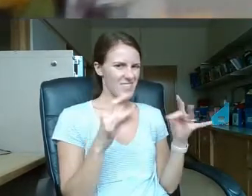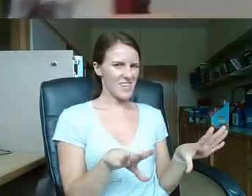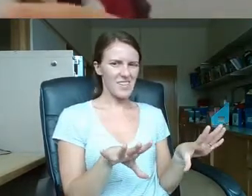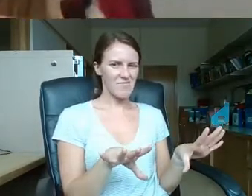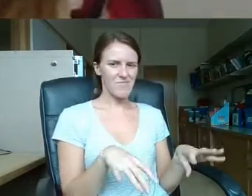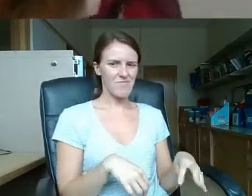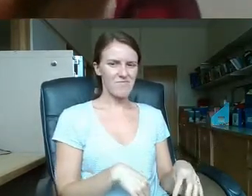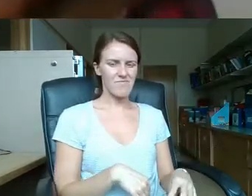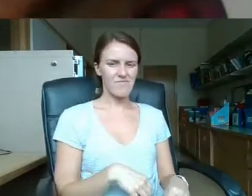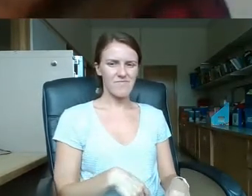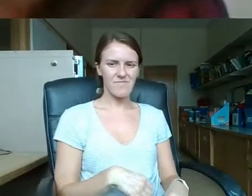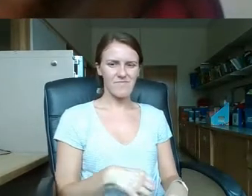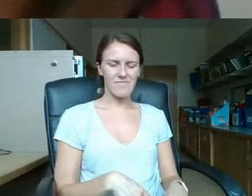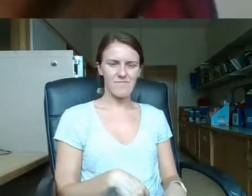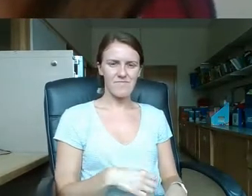pocket.